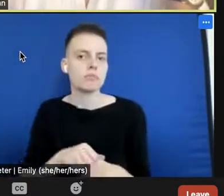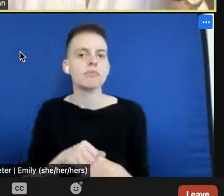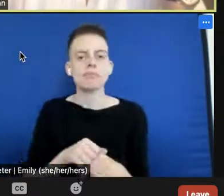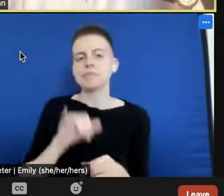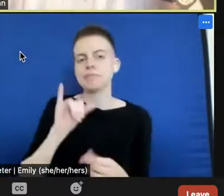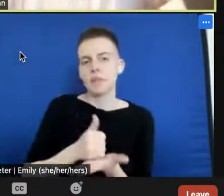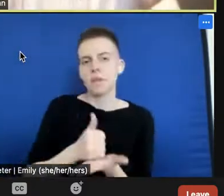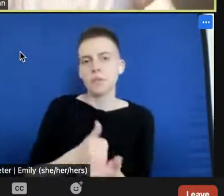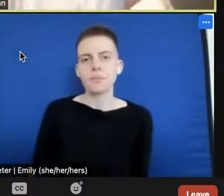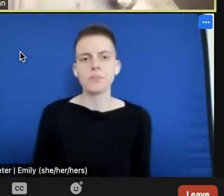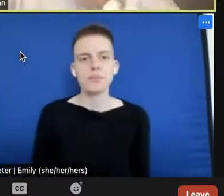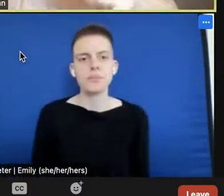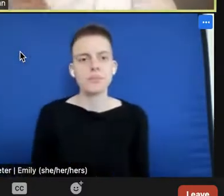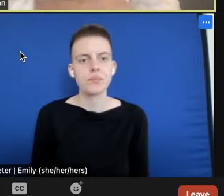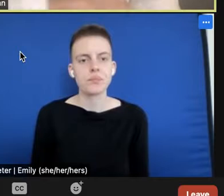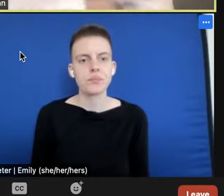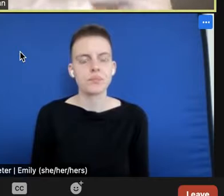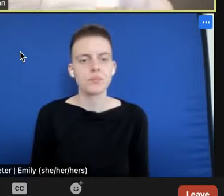helpful. So